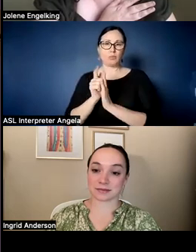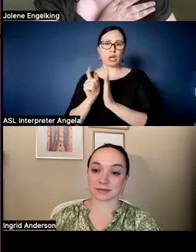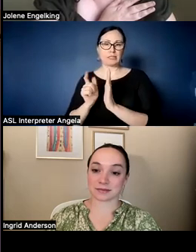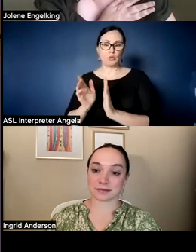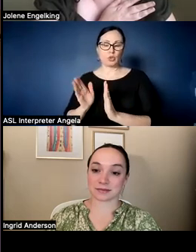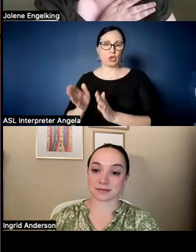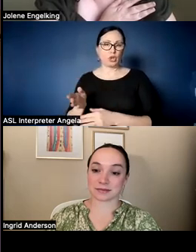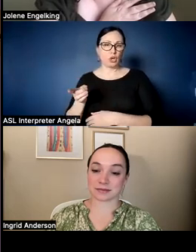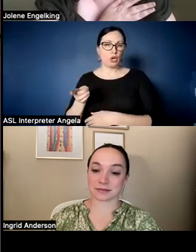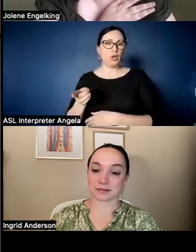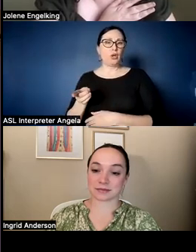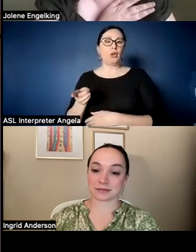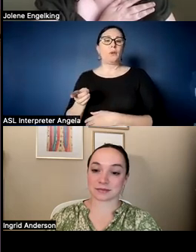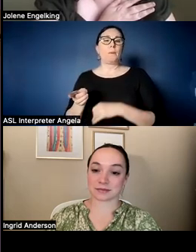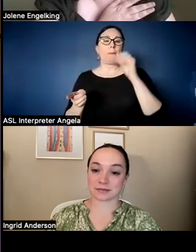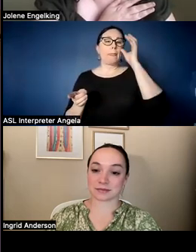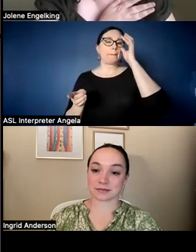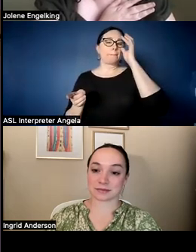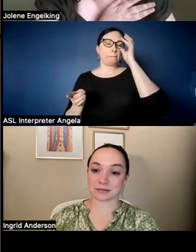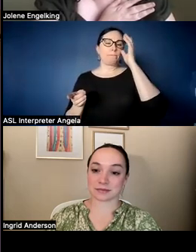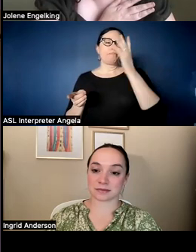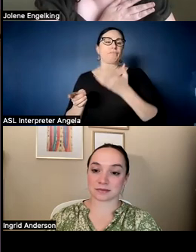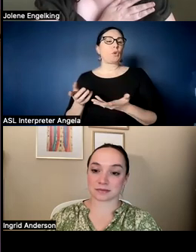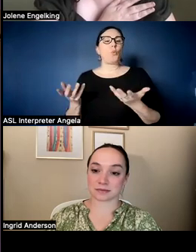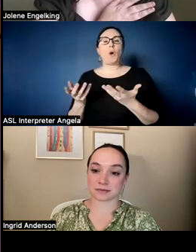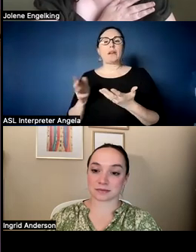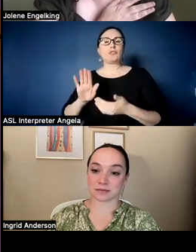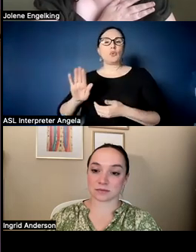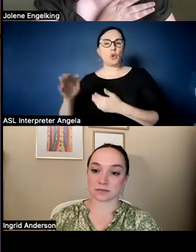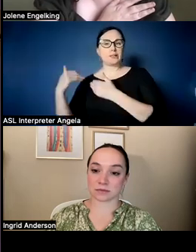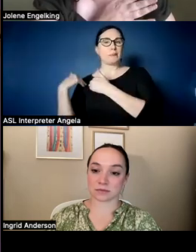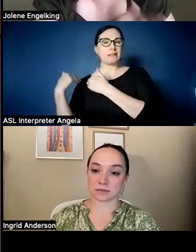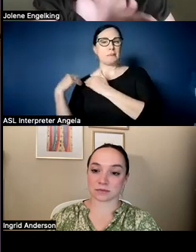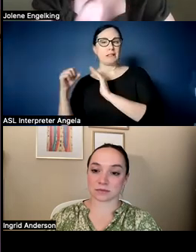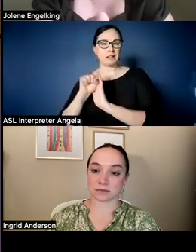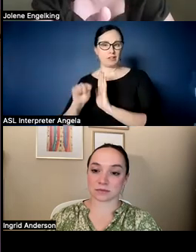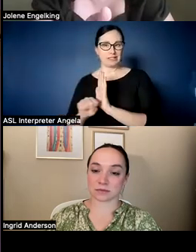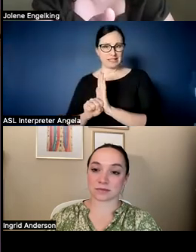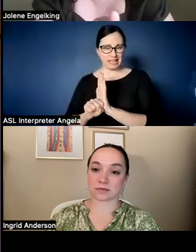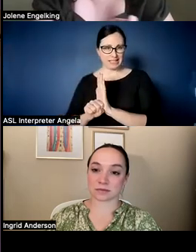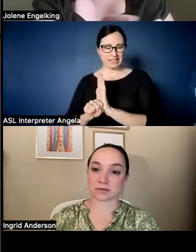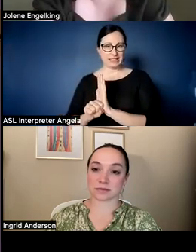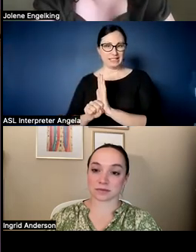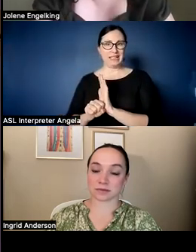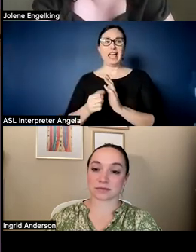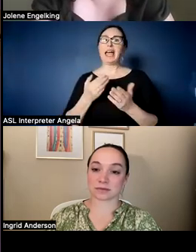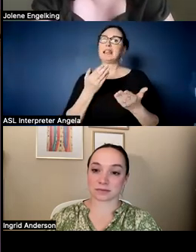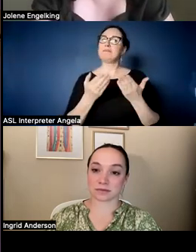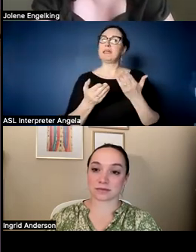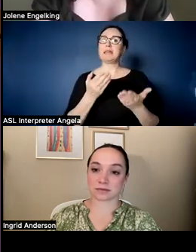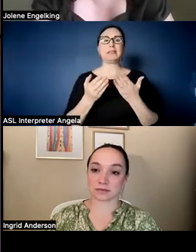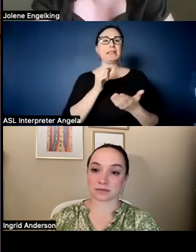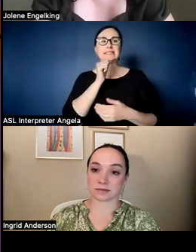about, like, on behalf of the state, what is her responsibility, and how it's not the individual pressing charges, which is that misconception that we get out